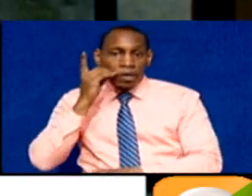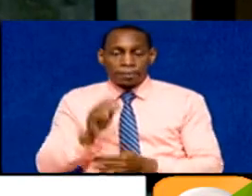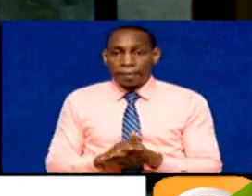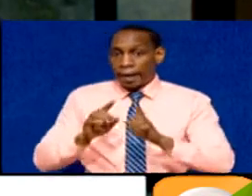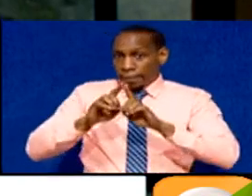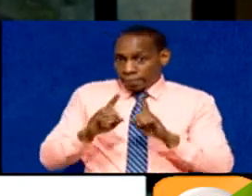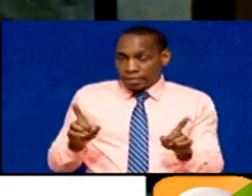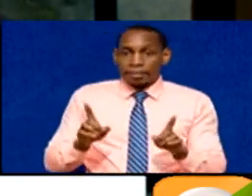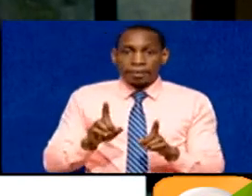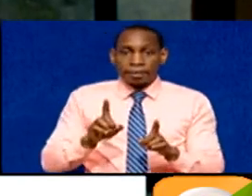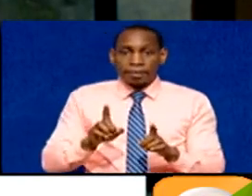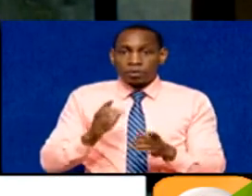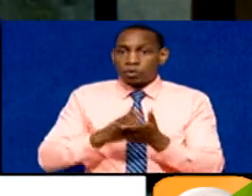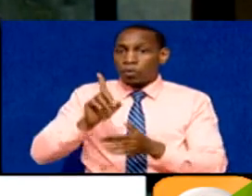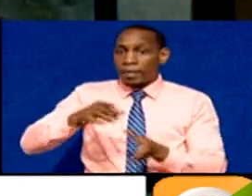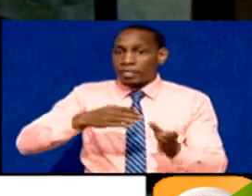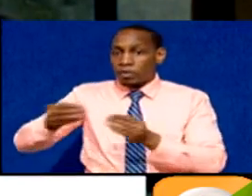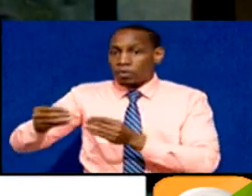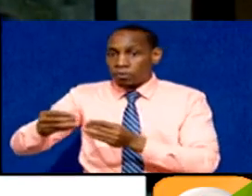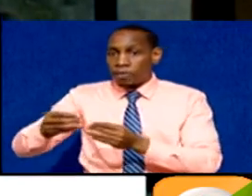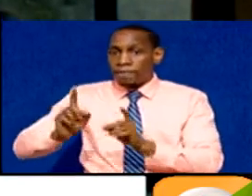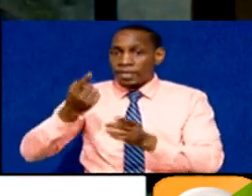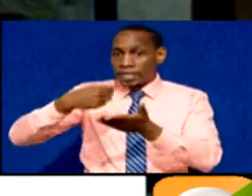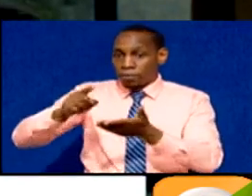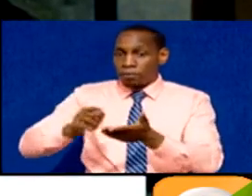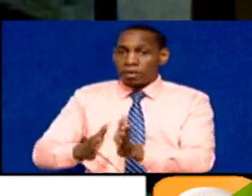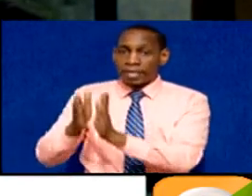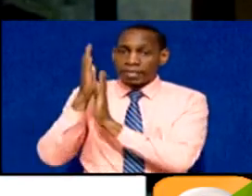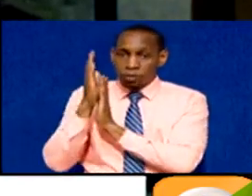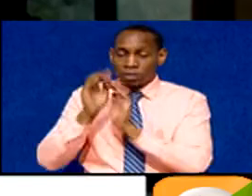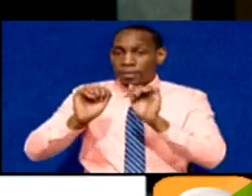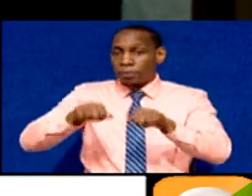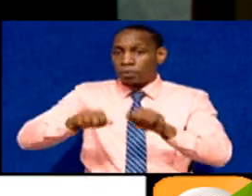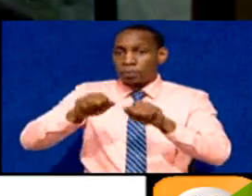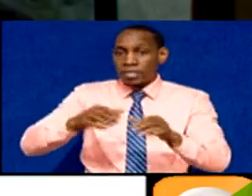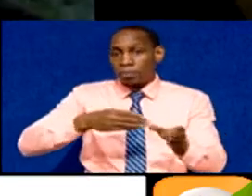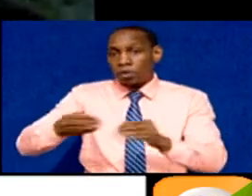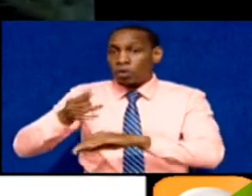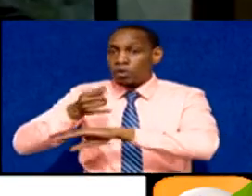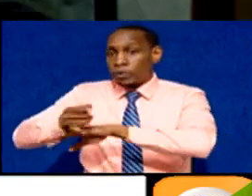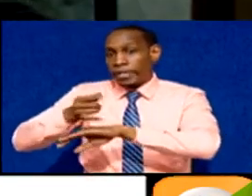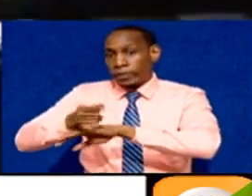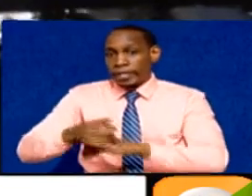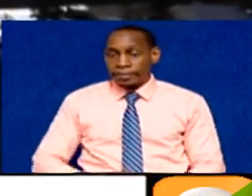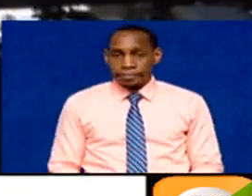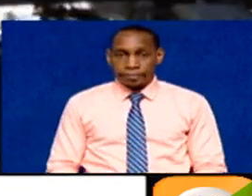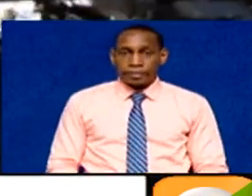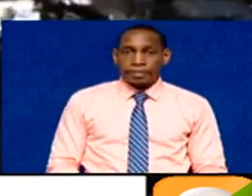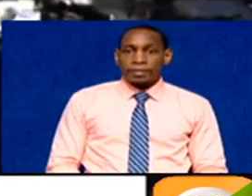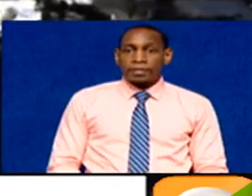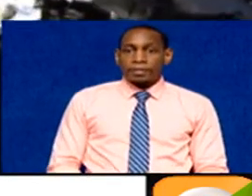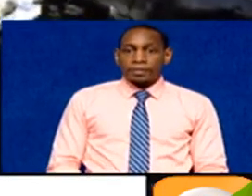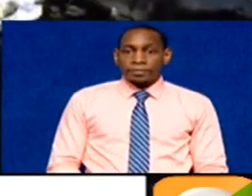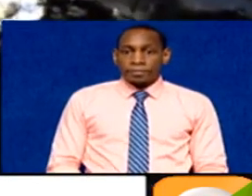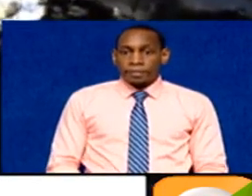one point, you had to go to get clearance from the guards to even answer to a call of nature. The parent